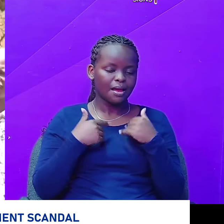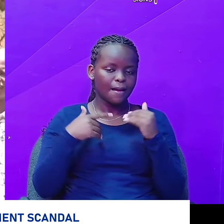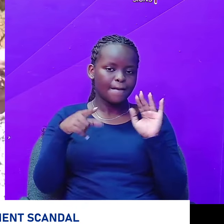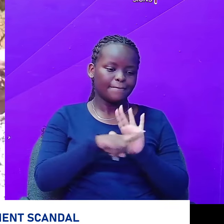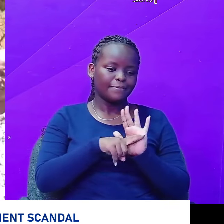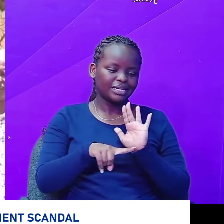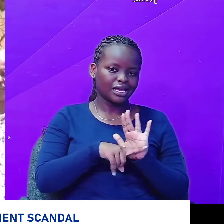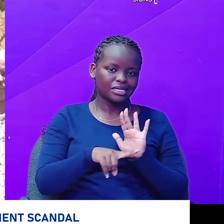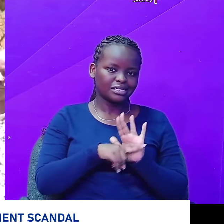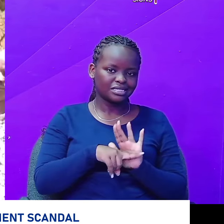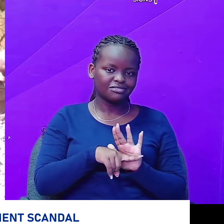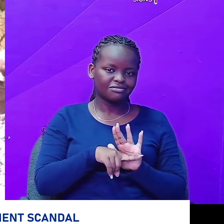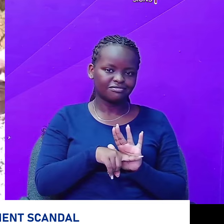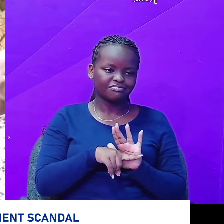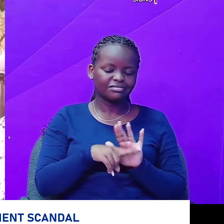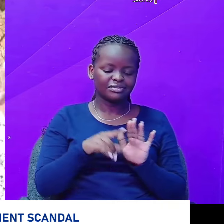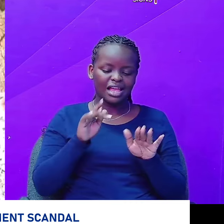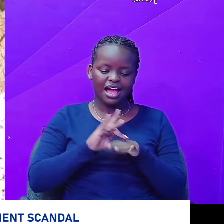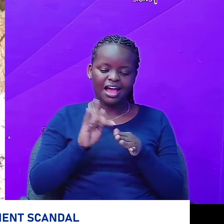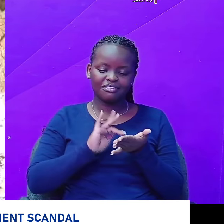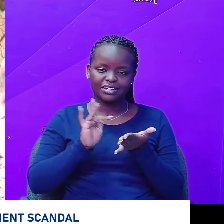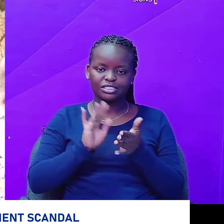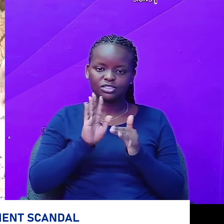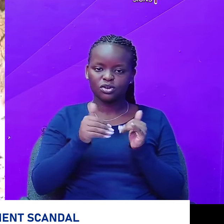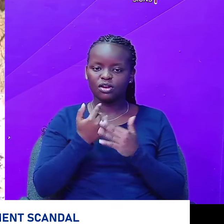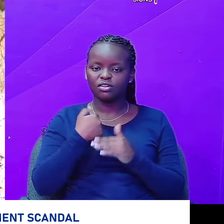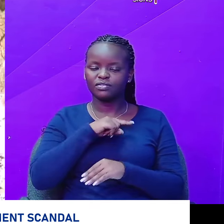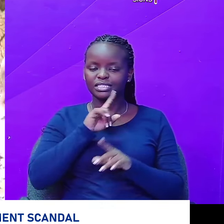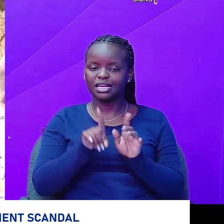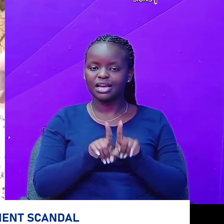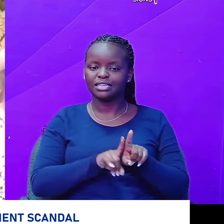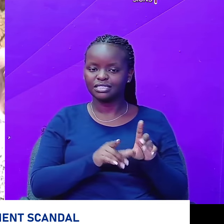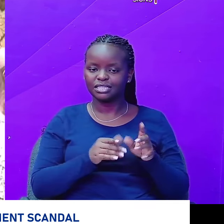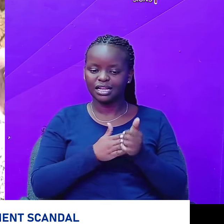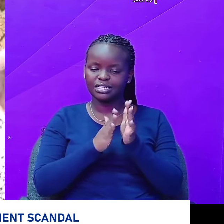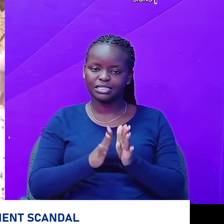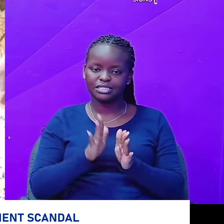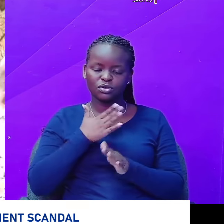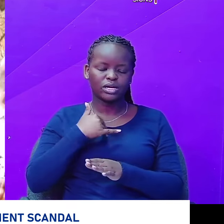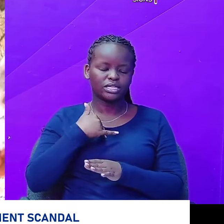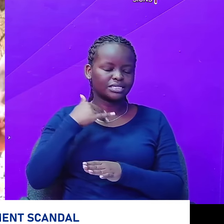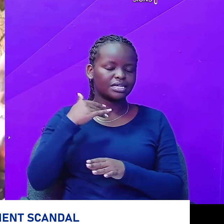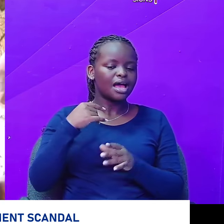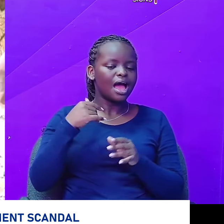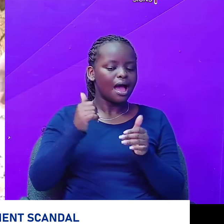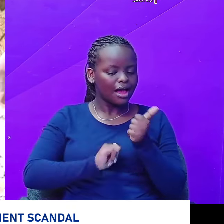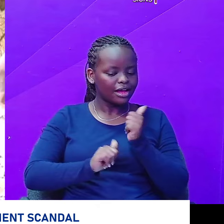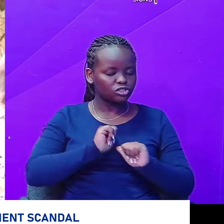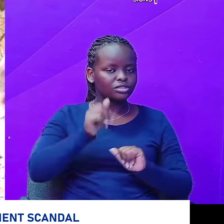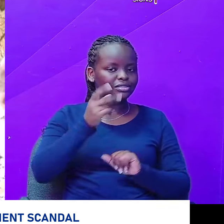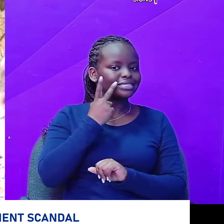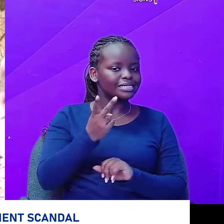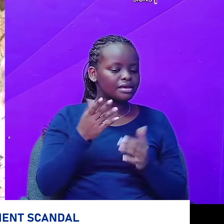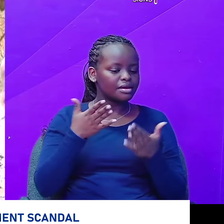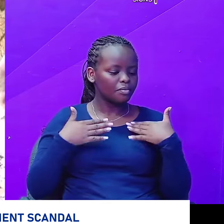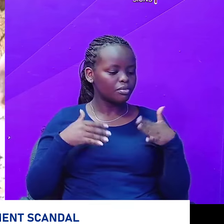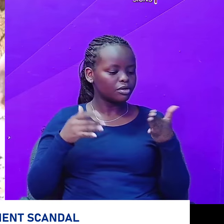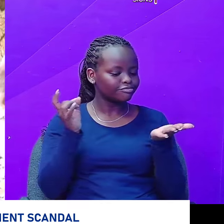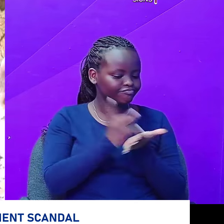it also affects all of us as leaders. So we want the governor to take action. We want to see people heads rolling. We want to see people fired. We want